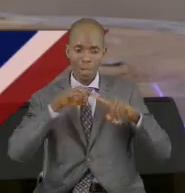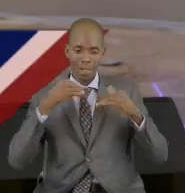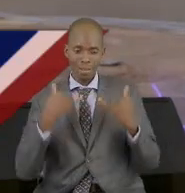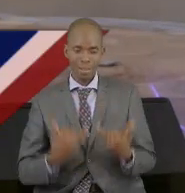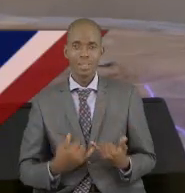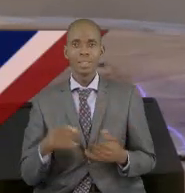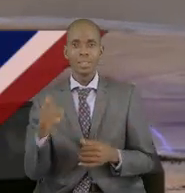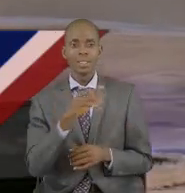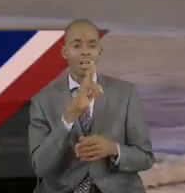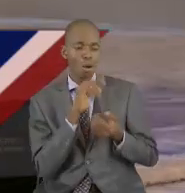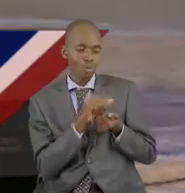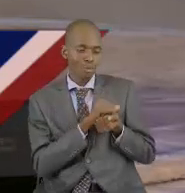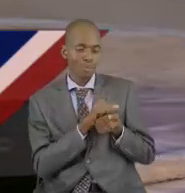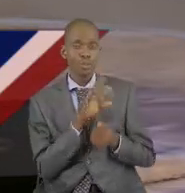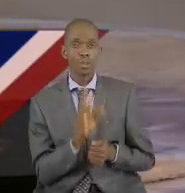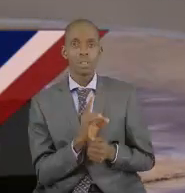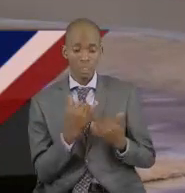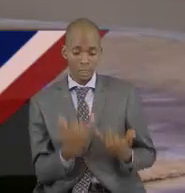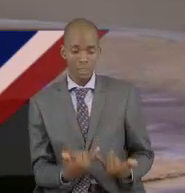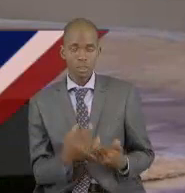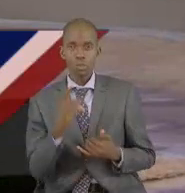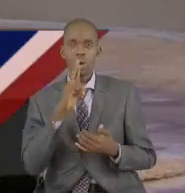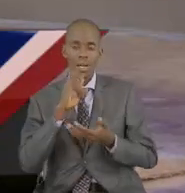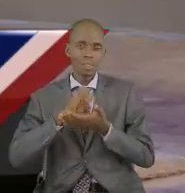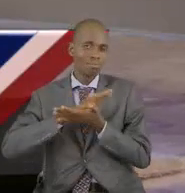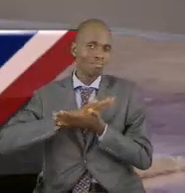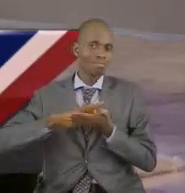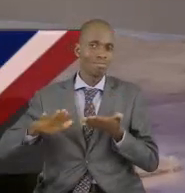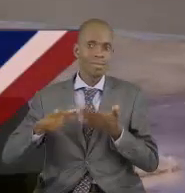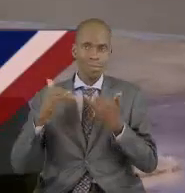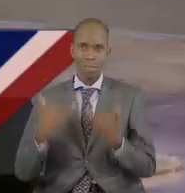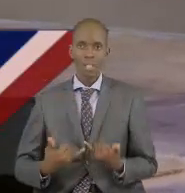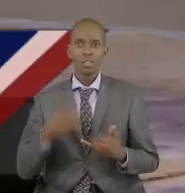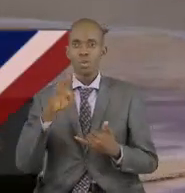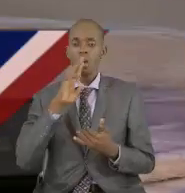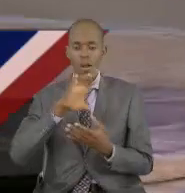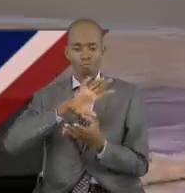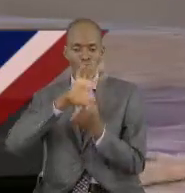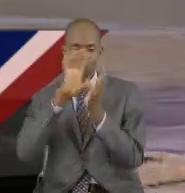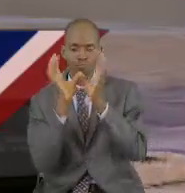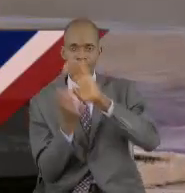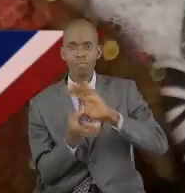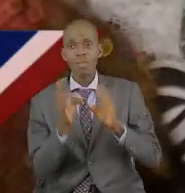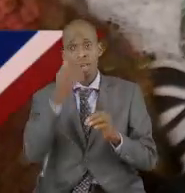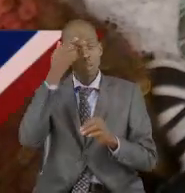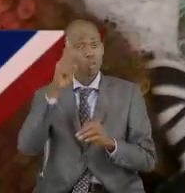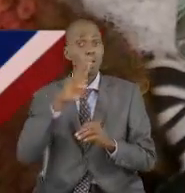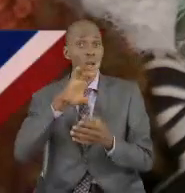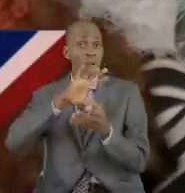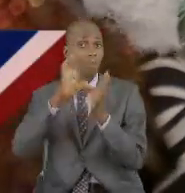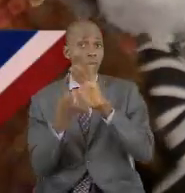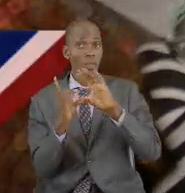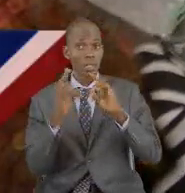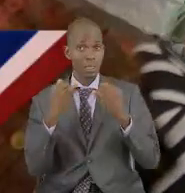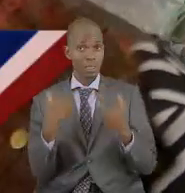washed, but now ye are sanctified, but now you are converted. And because you are converted now,